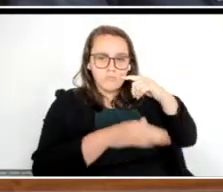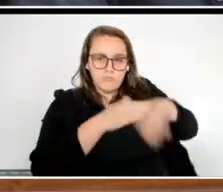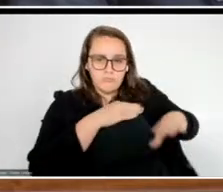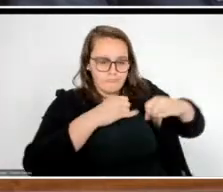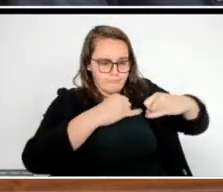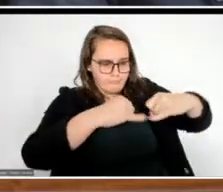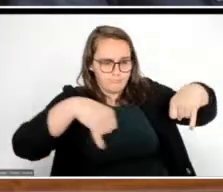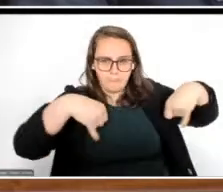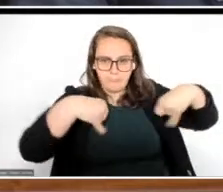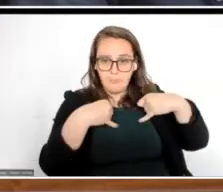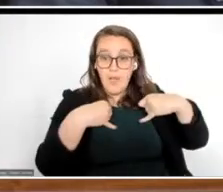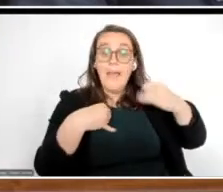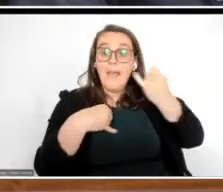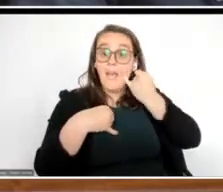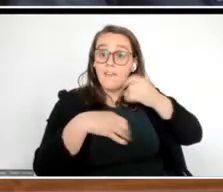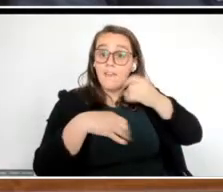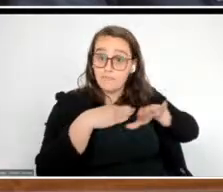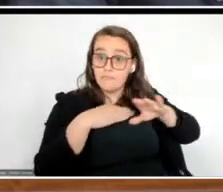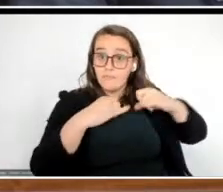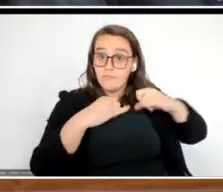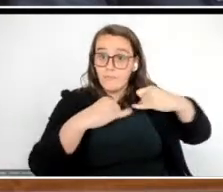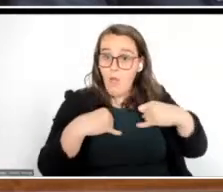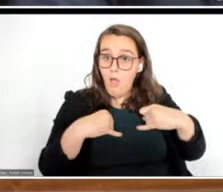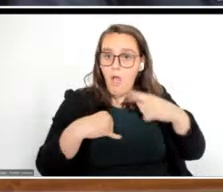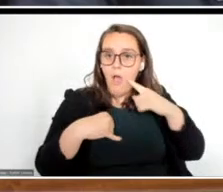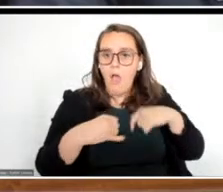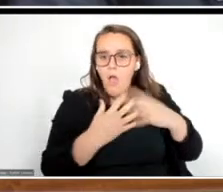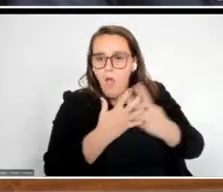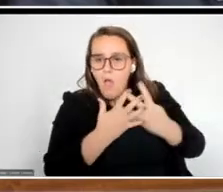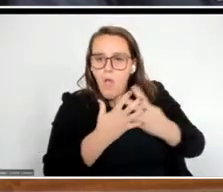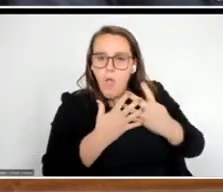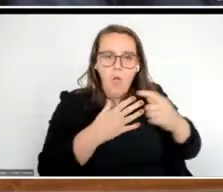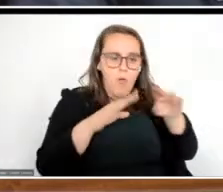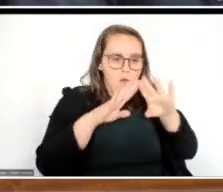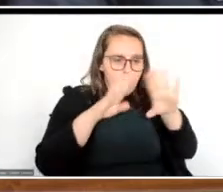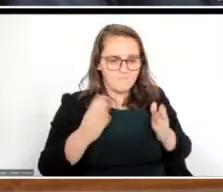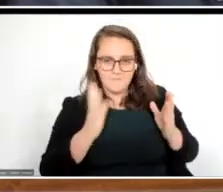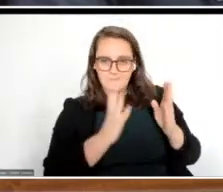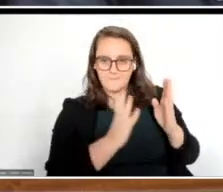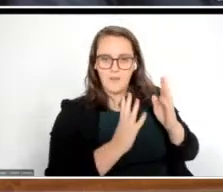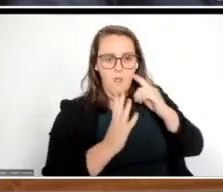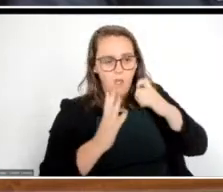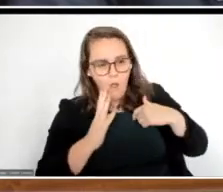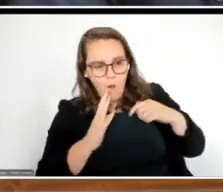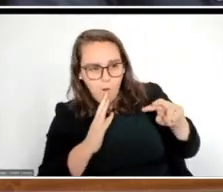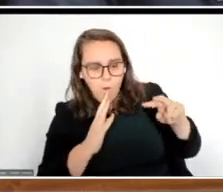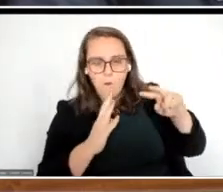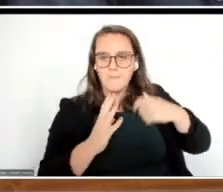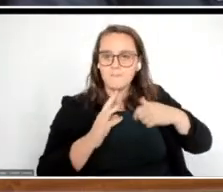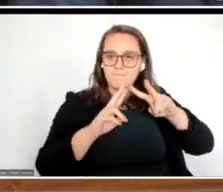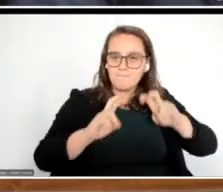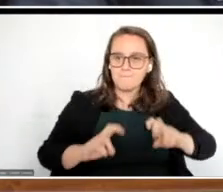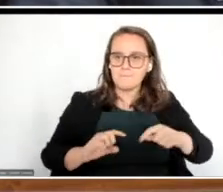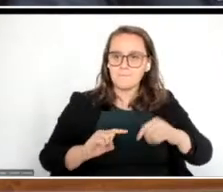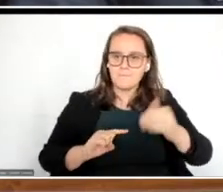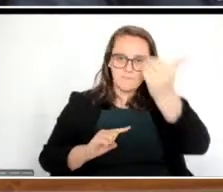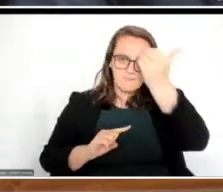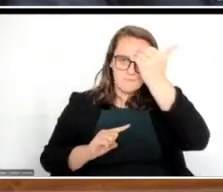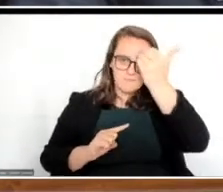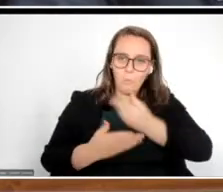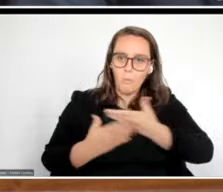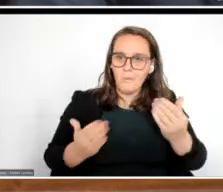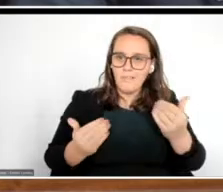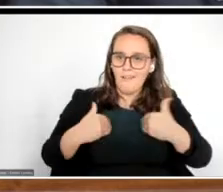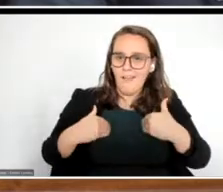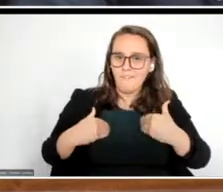screening attendees would detect any prohibited items they carried. Mr. Trump knew this. His Secret